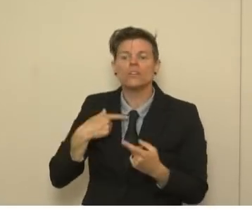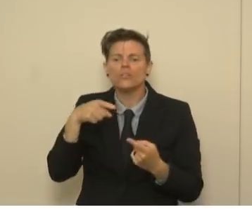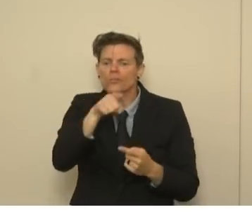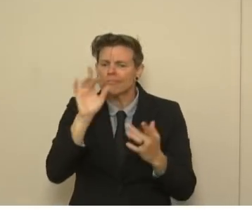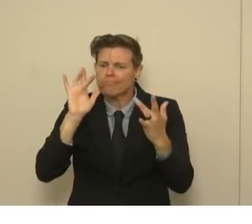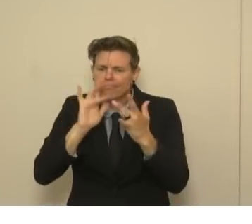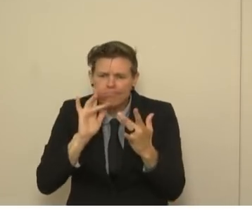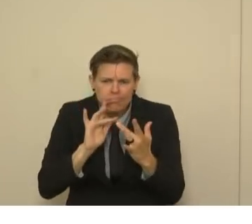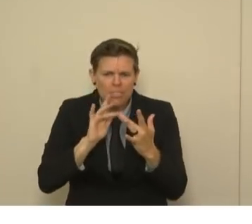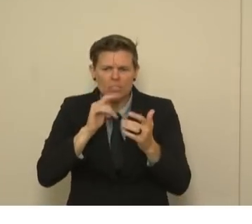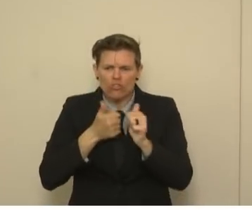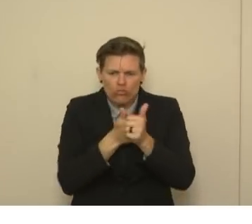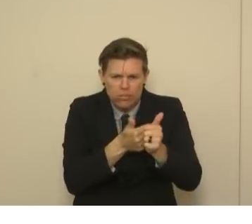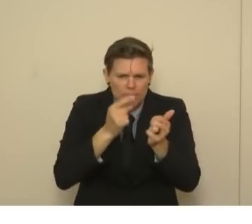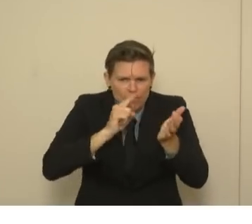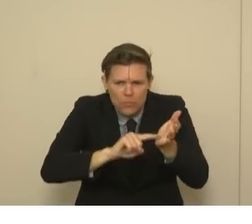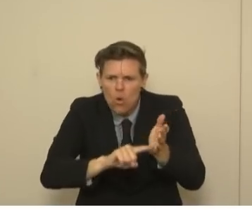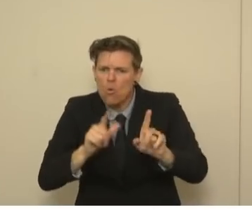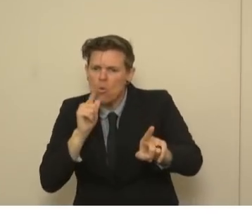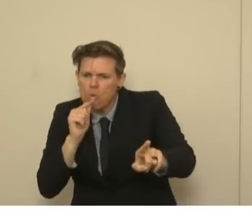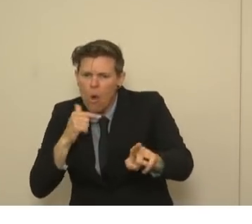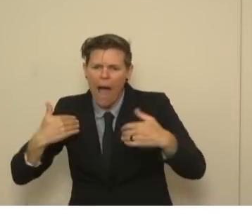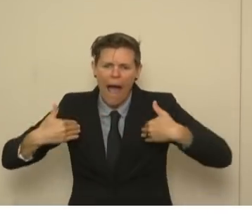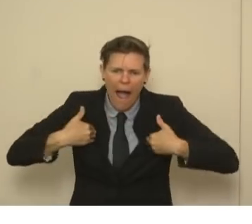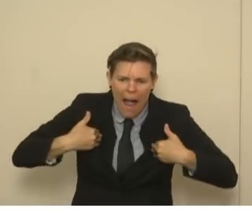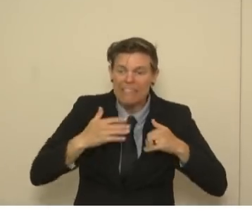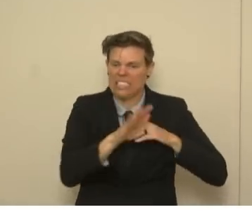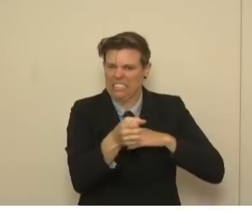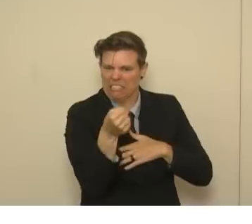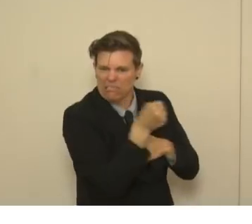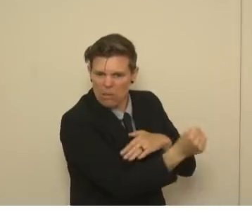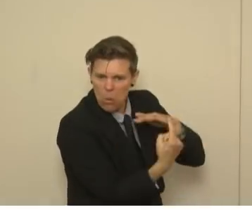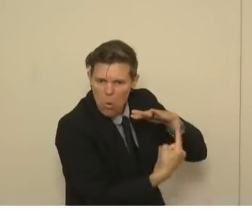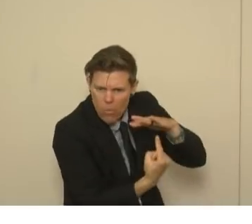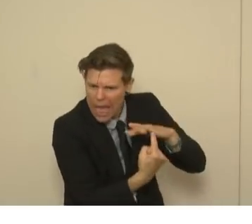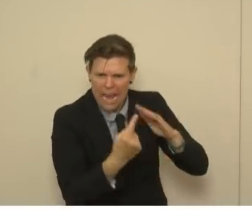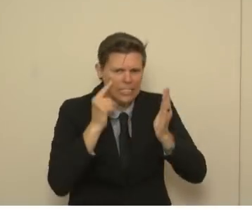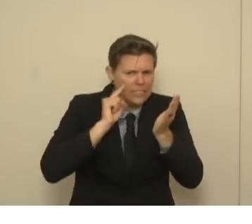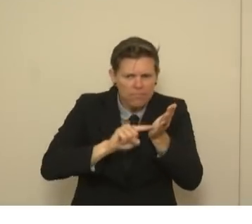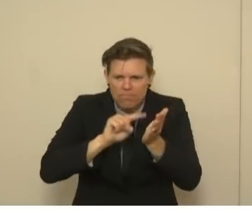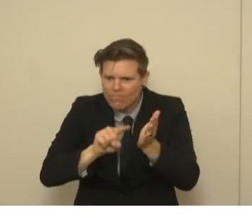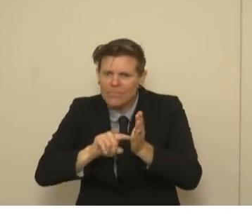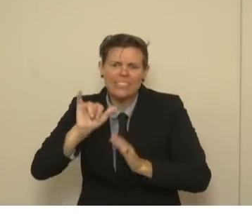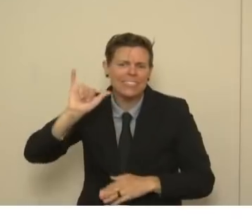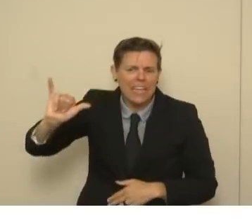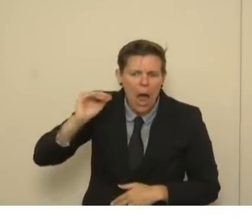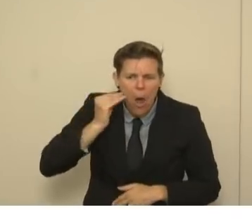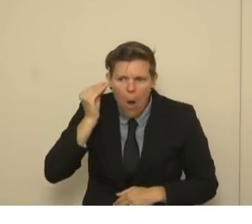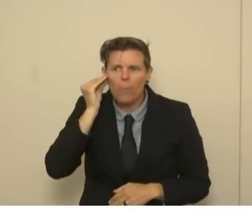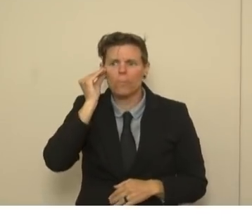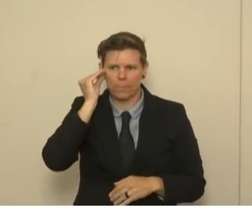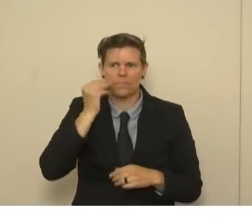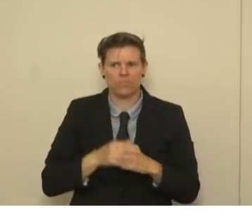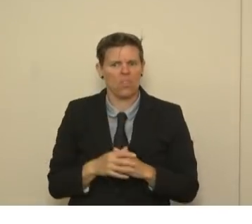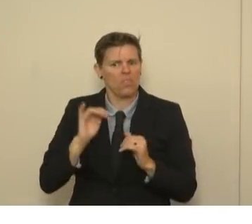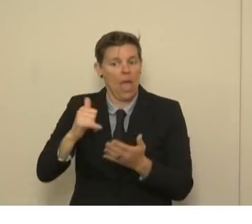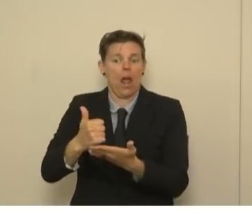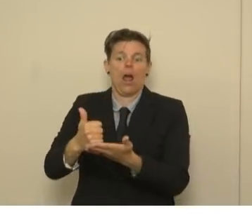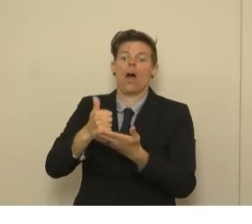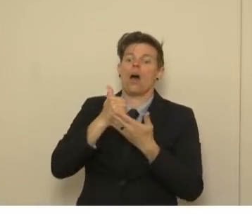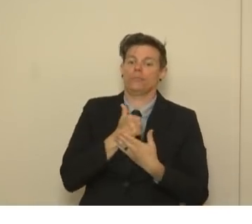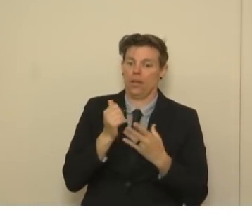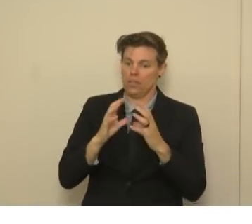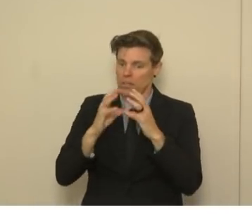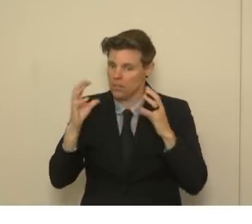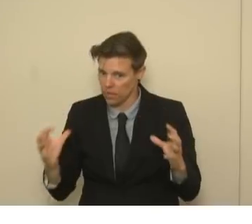people know when they need to isolate or be quarantined, et cetera. The next slide is just our usual heat maps.